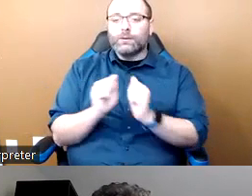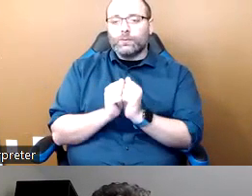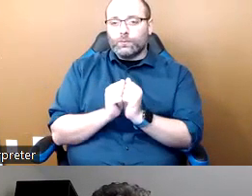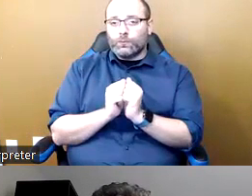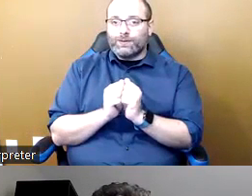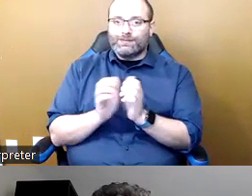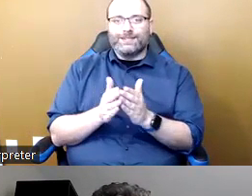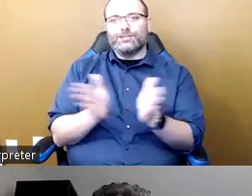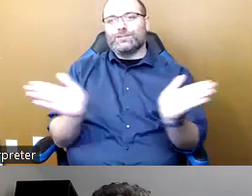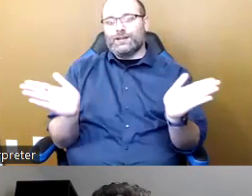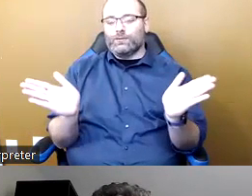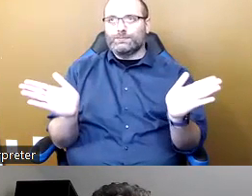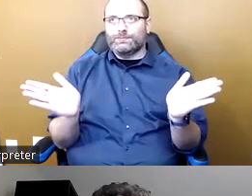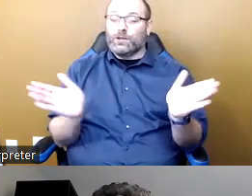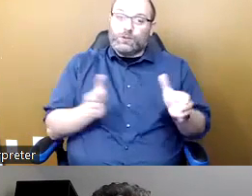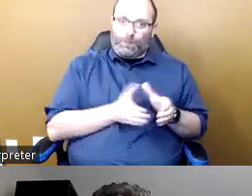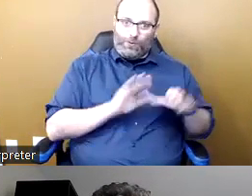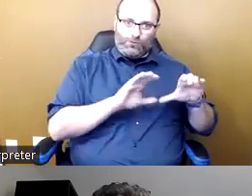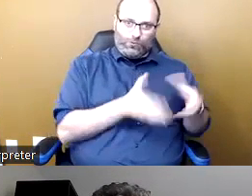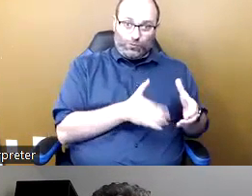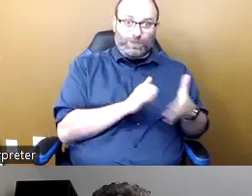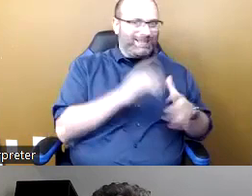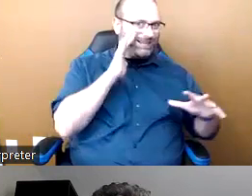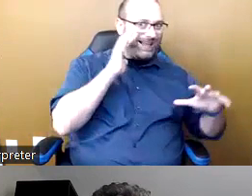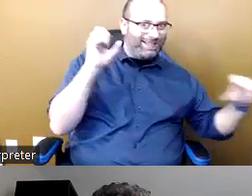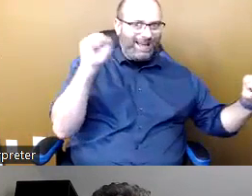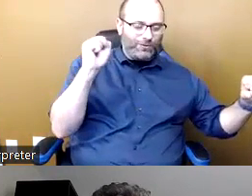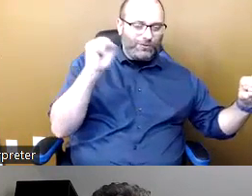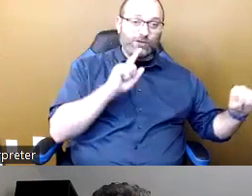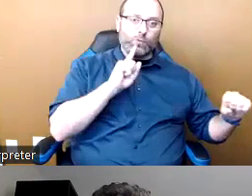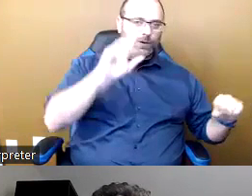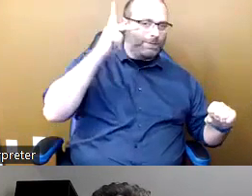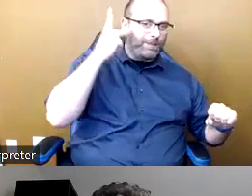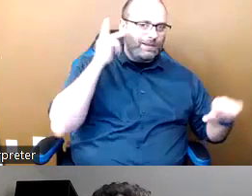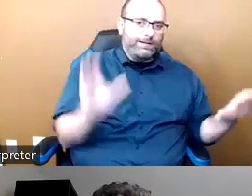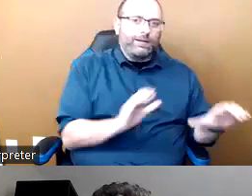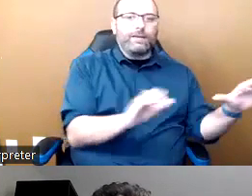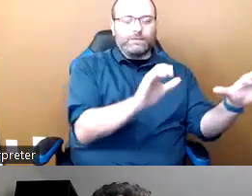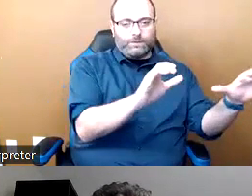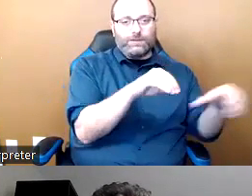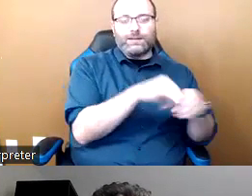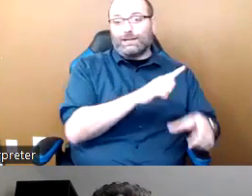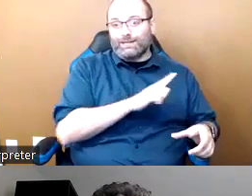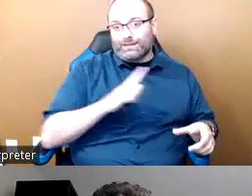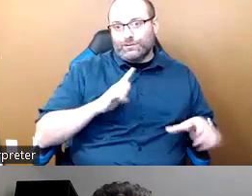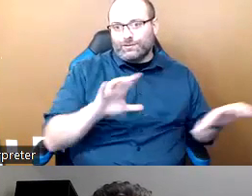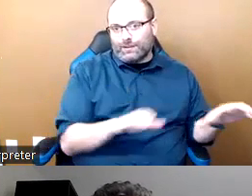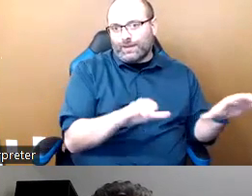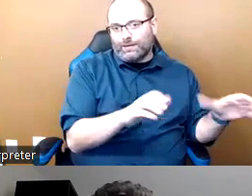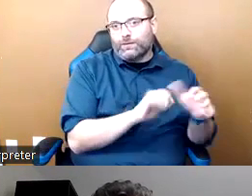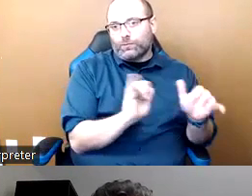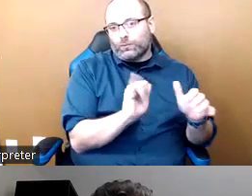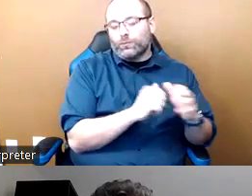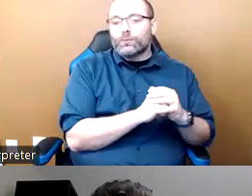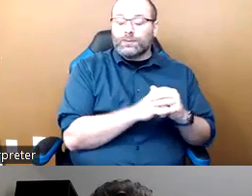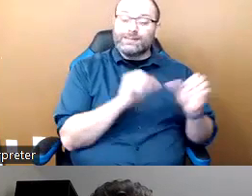general small consensus that is quite loud and very politically active and legislatively active. It